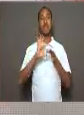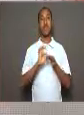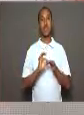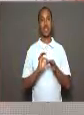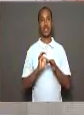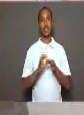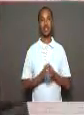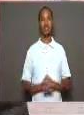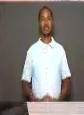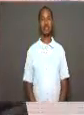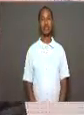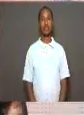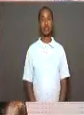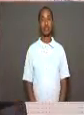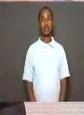bonds.